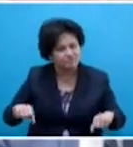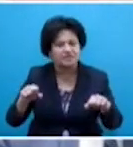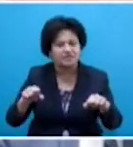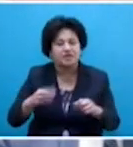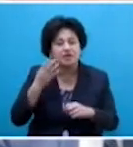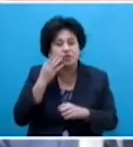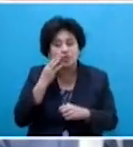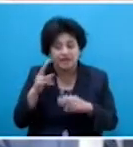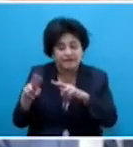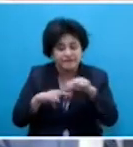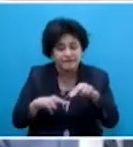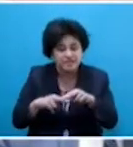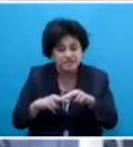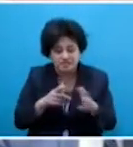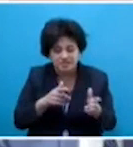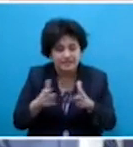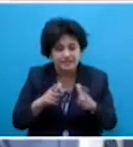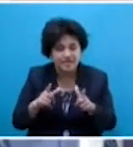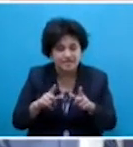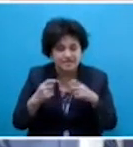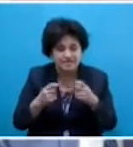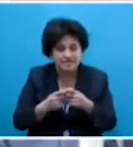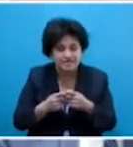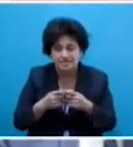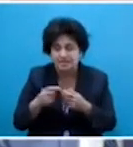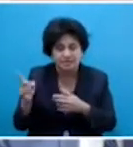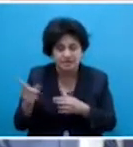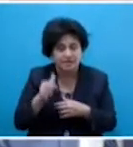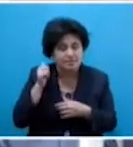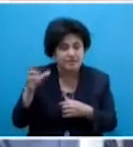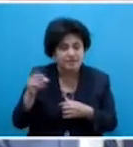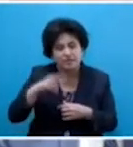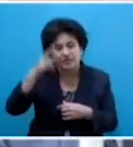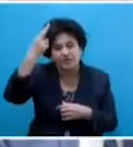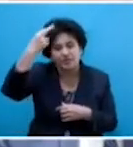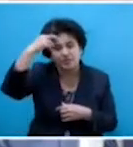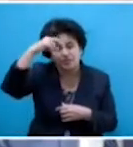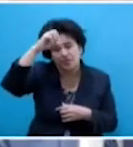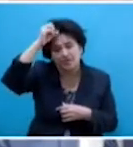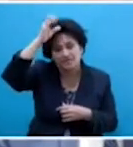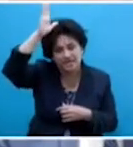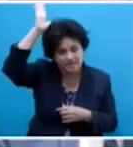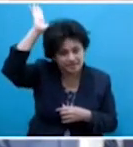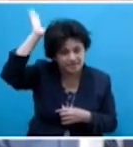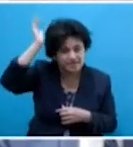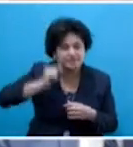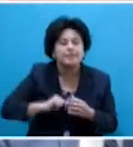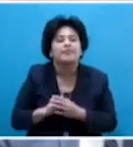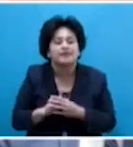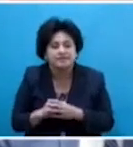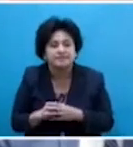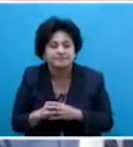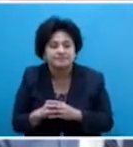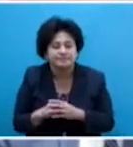with the Olympic gold medal, Fijians turned out in numbers and rejoiced the win. Mr. Speaker,